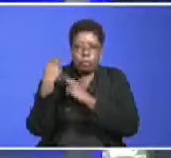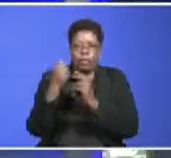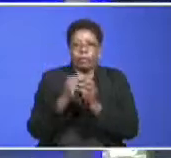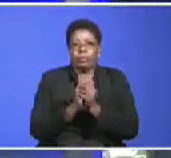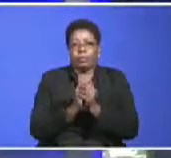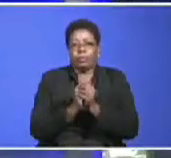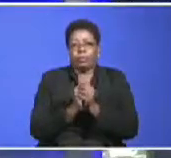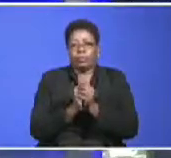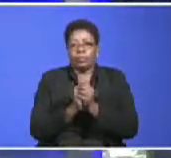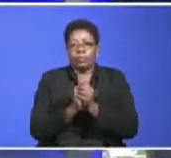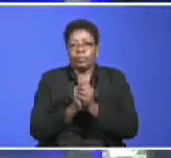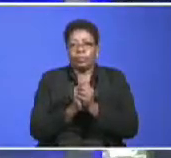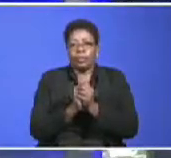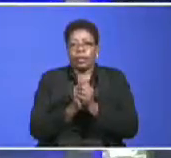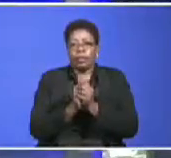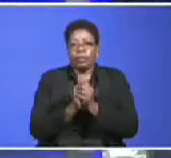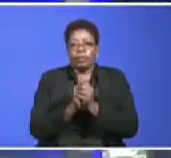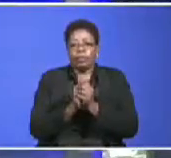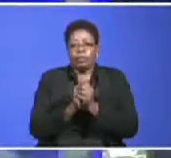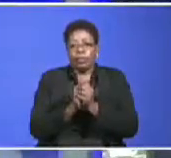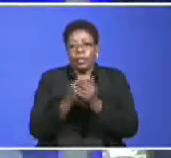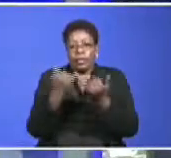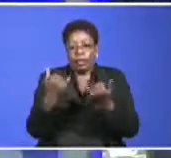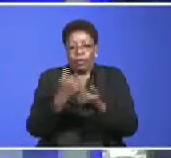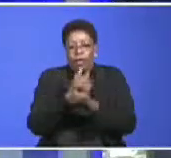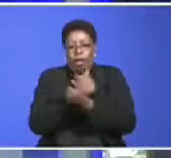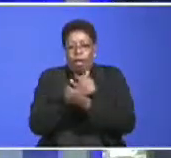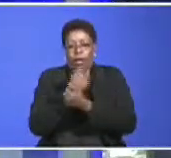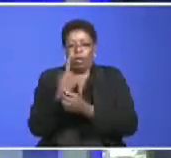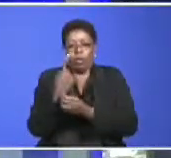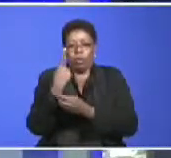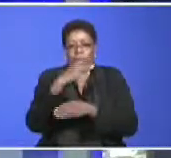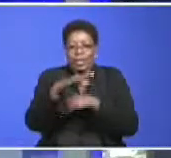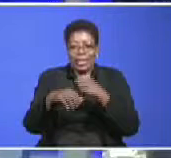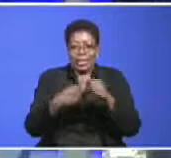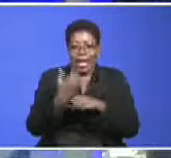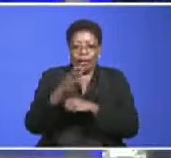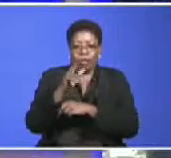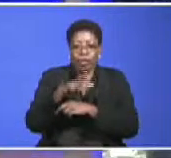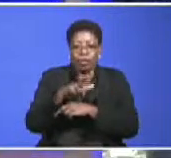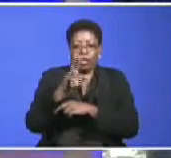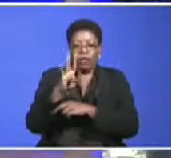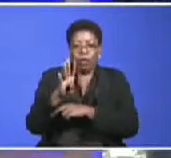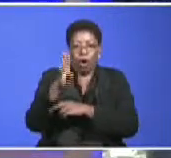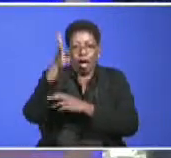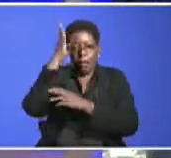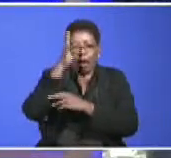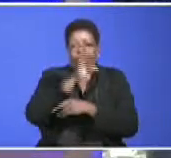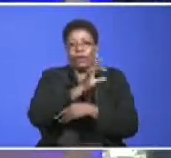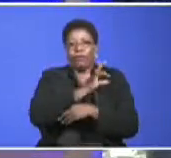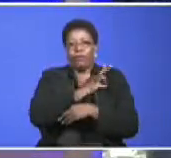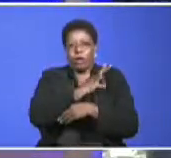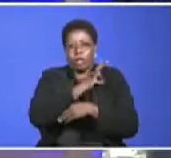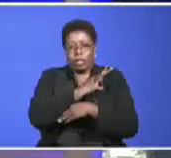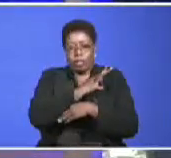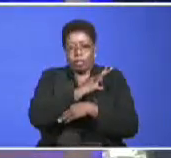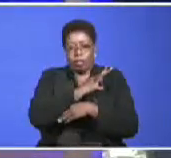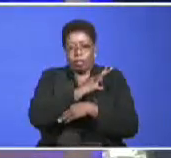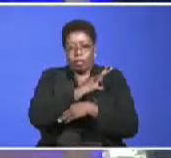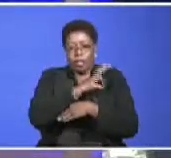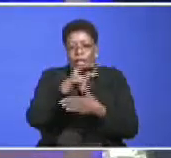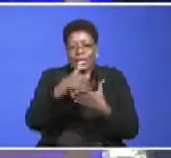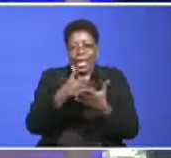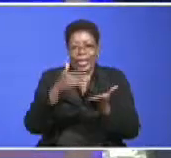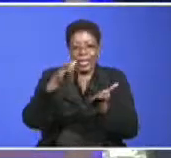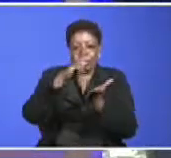Well, the wounds are still fresh for loved ones. 1 year after 34-year-old Byron Ferguson perished in a plane crash. Now